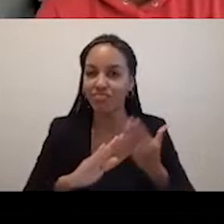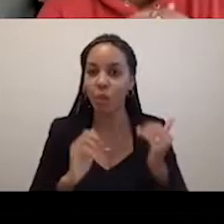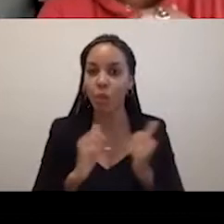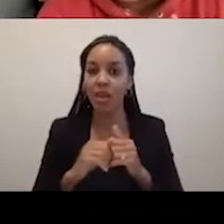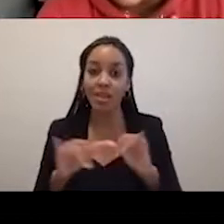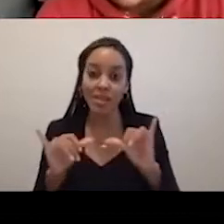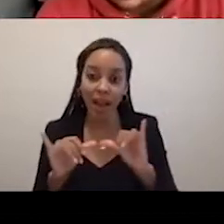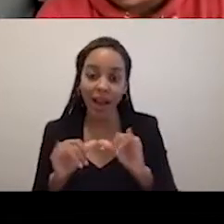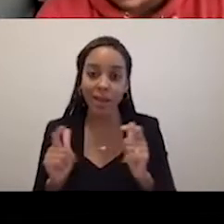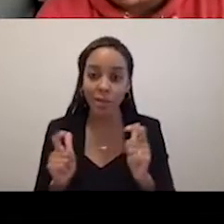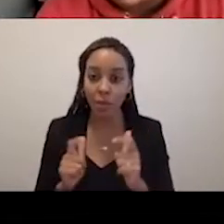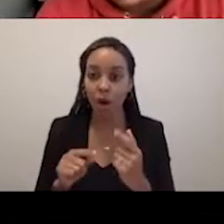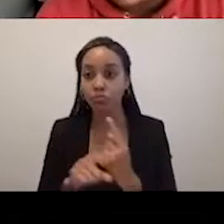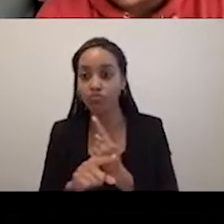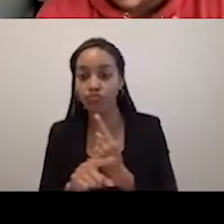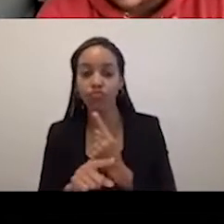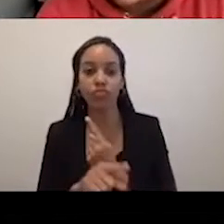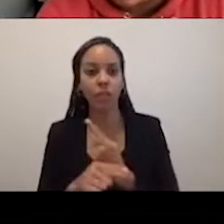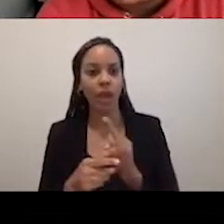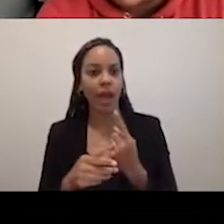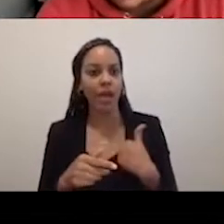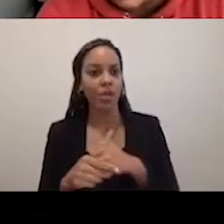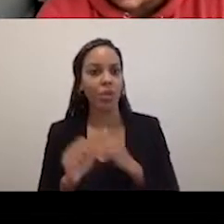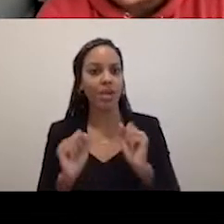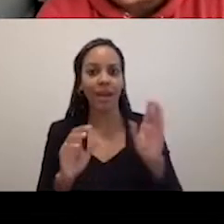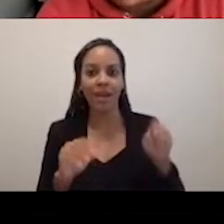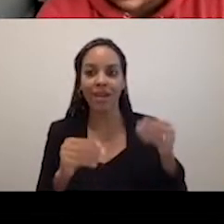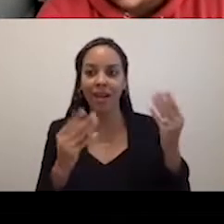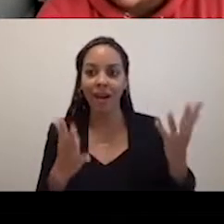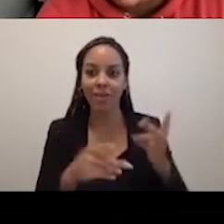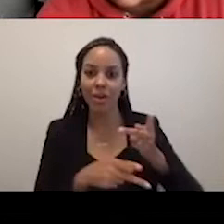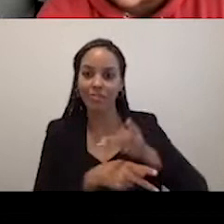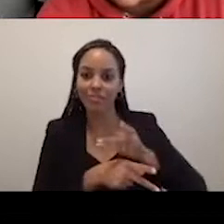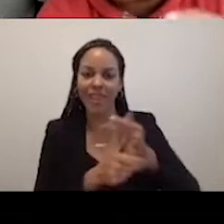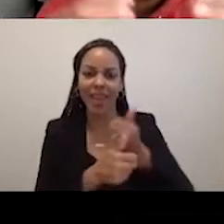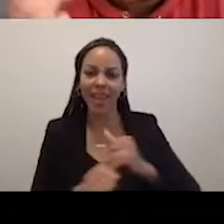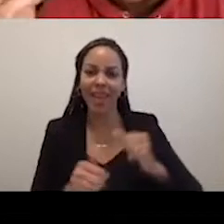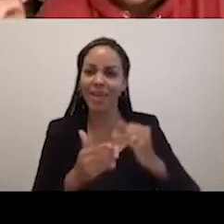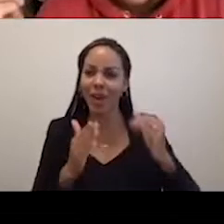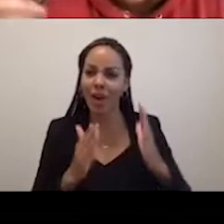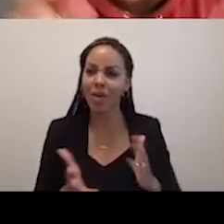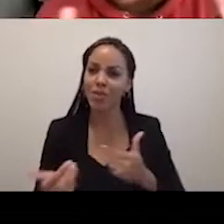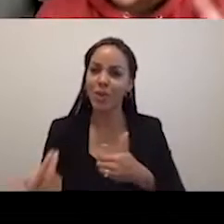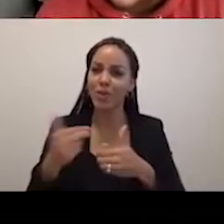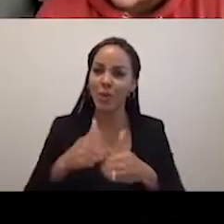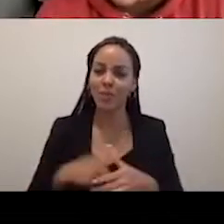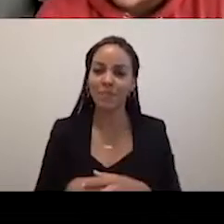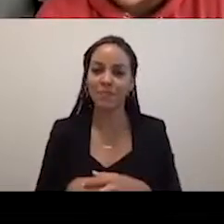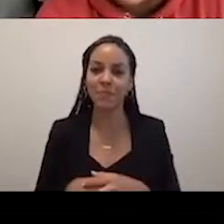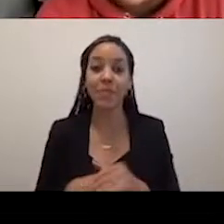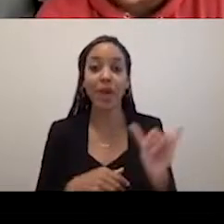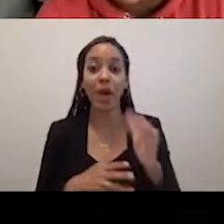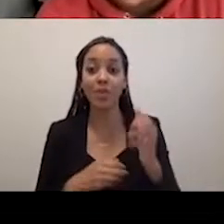scope, and that we're able to kind of offer and care for any artist. I also want to say